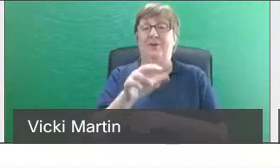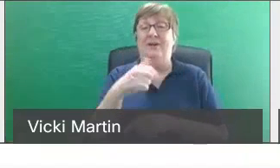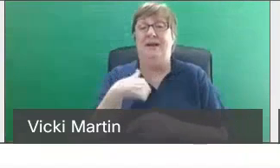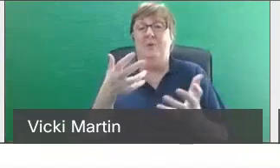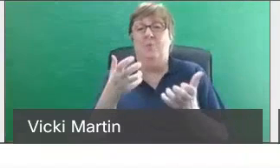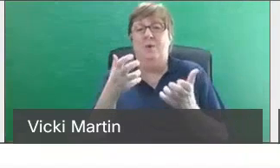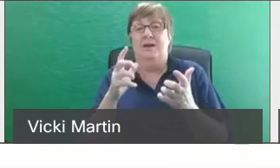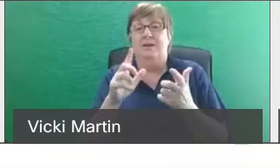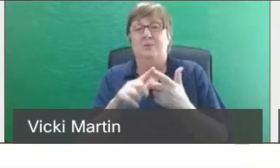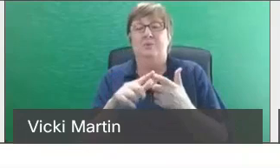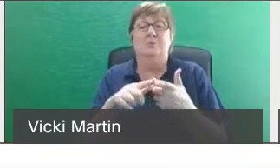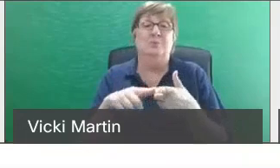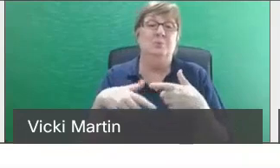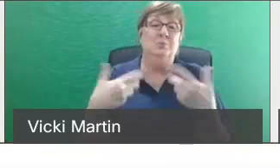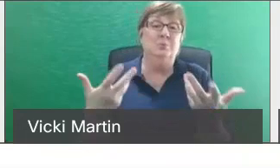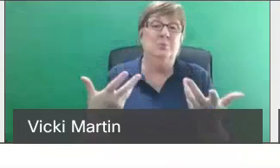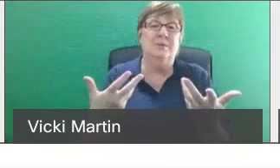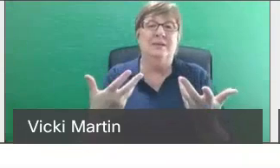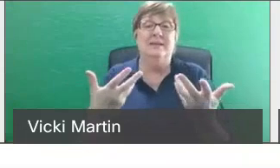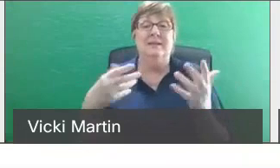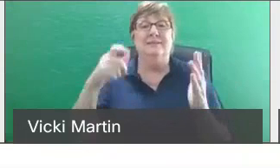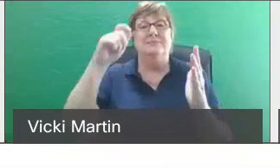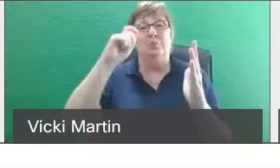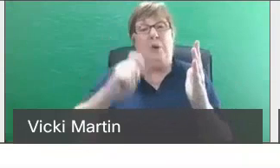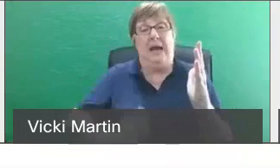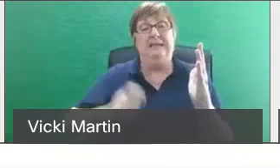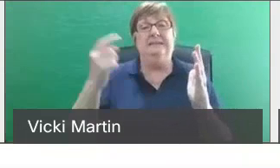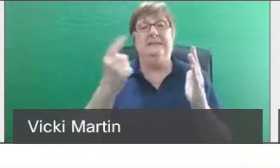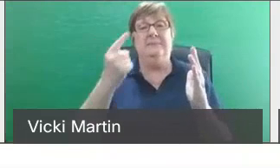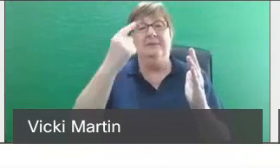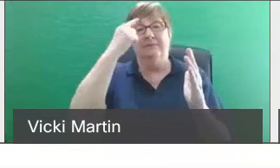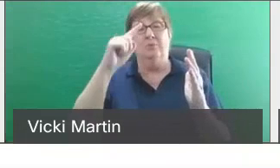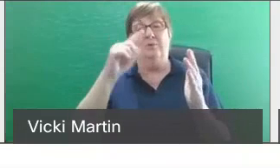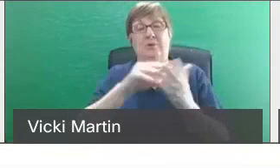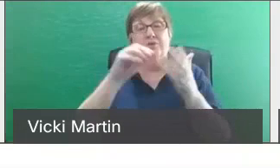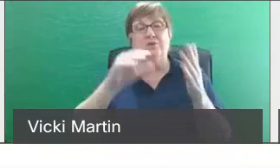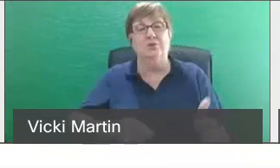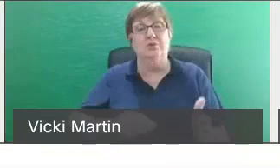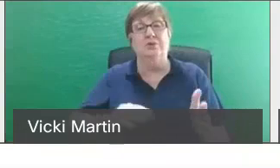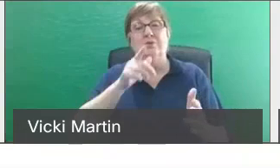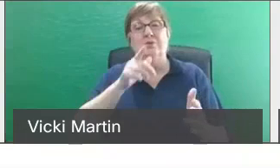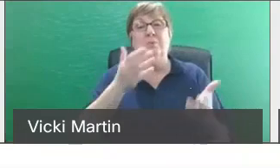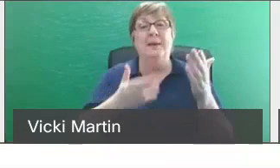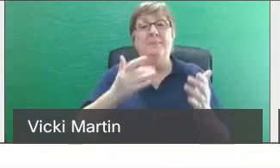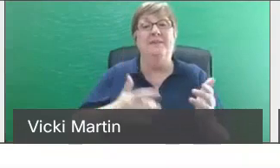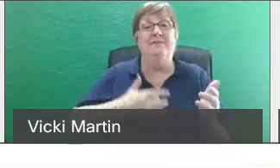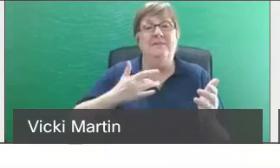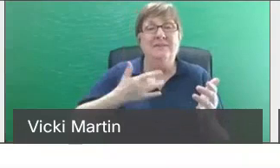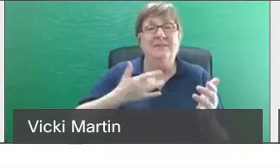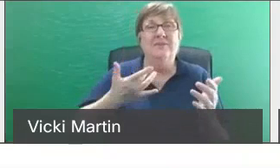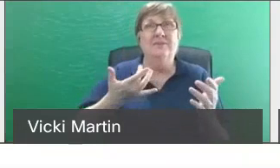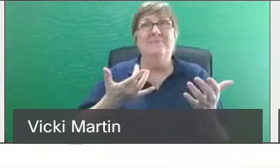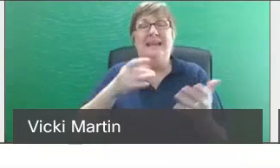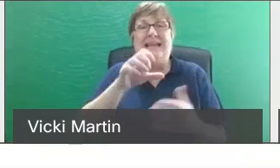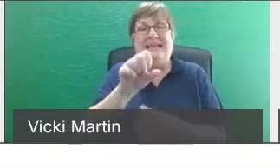together something for seasonal depression for our students, a couple tips and tricks, because we know next week is the one